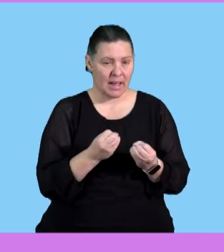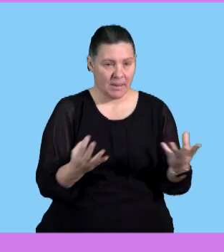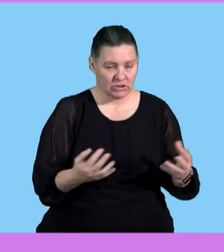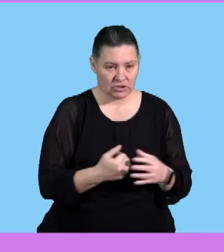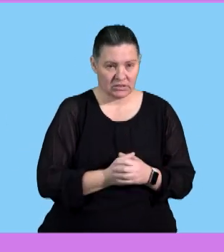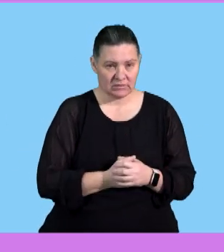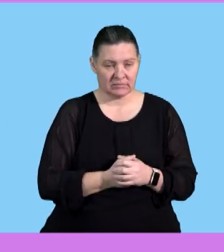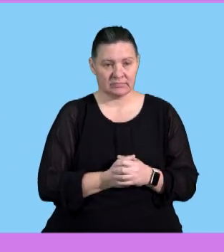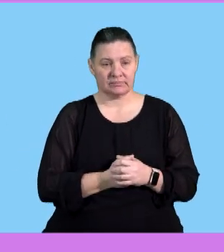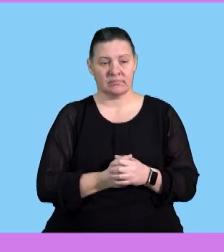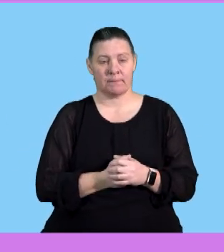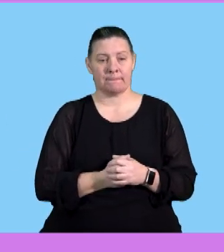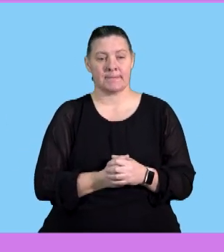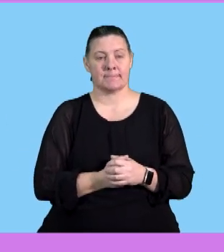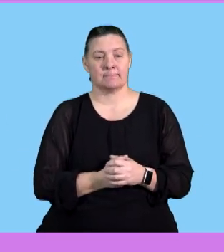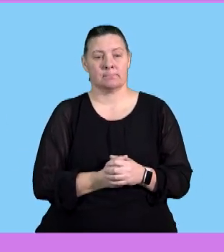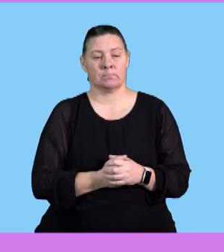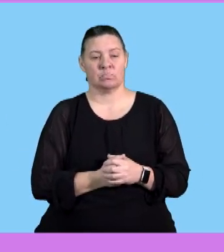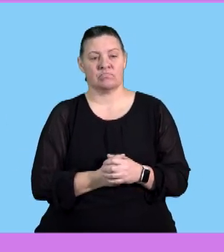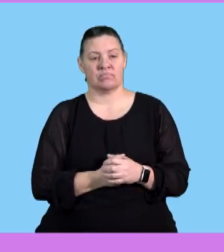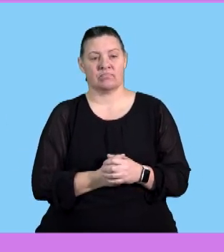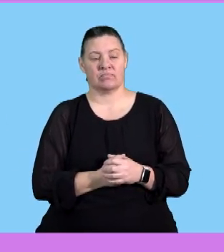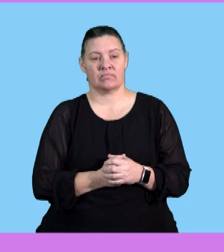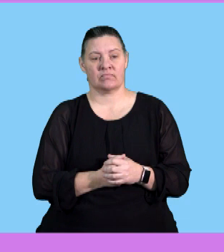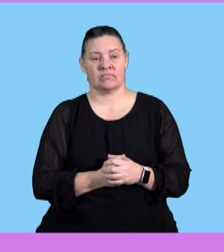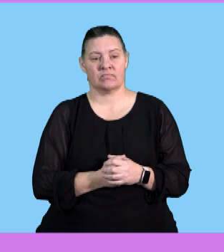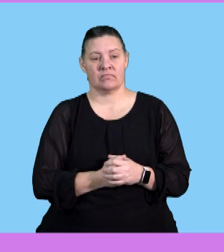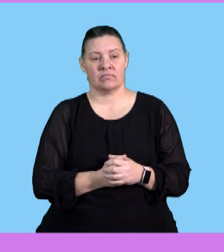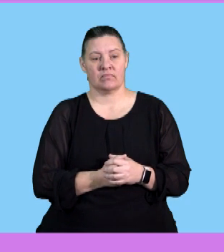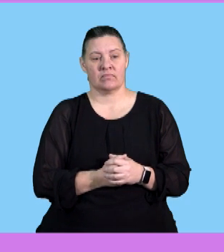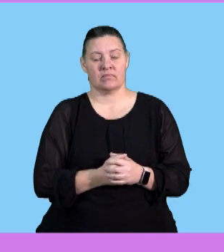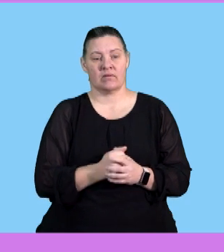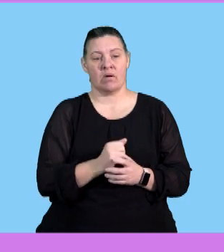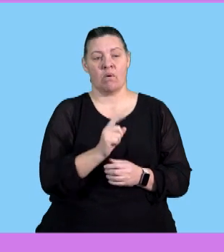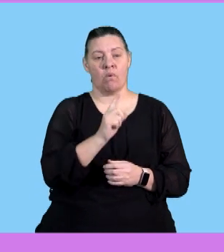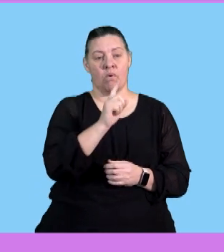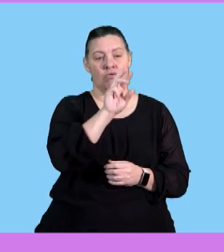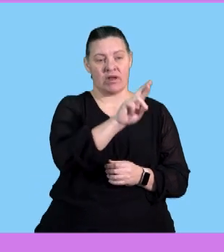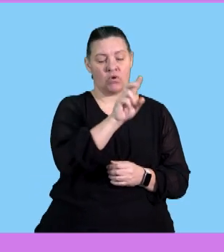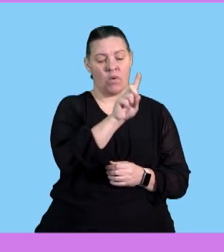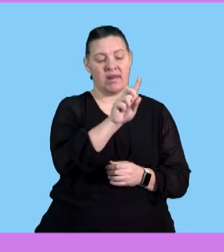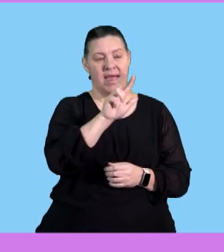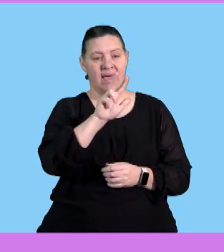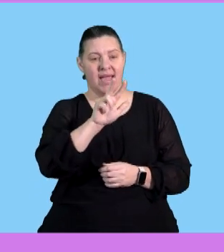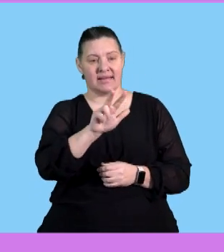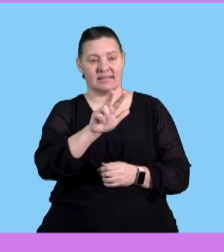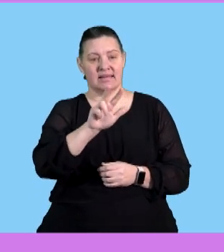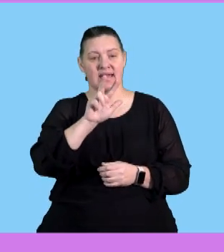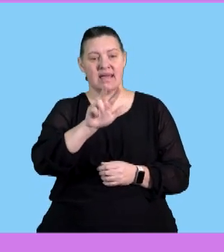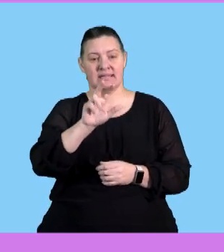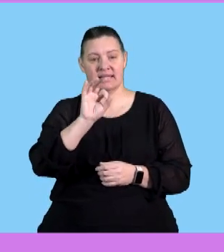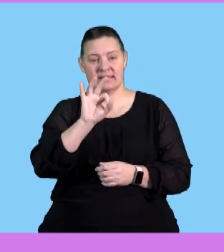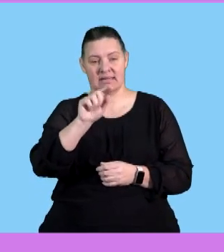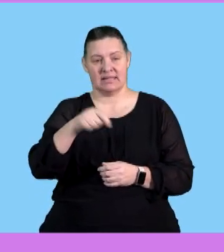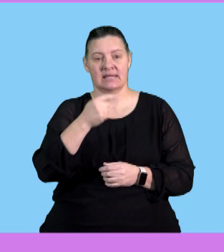421.74. So excluding VAT, these item costs